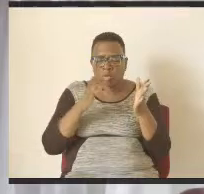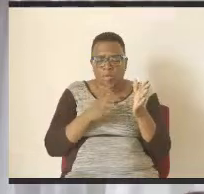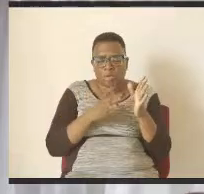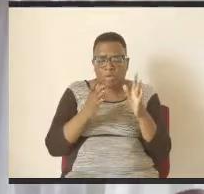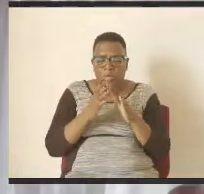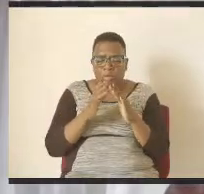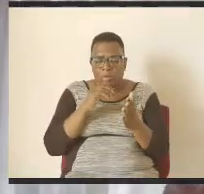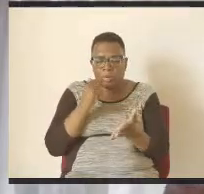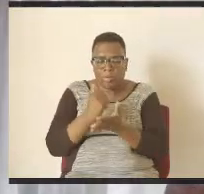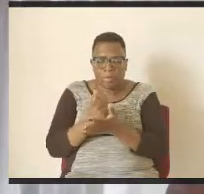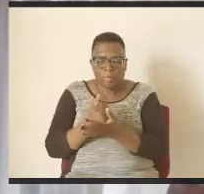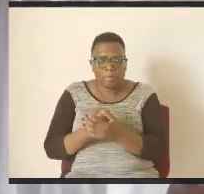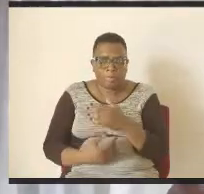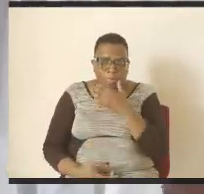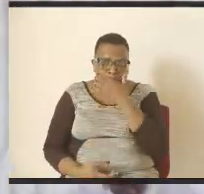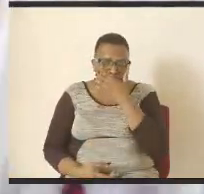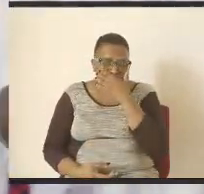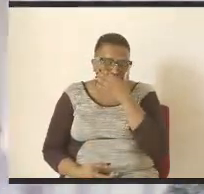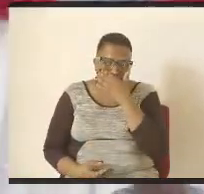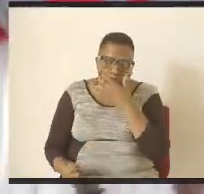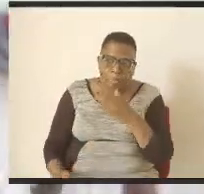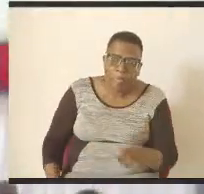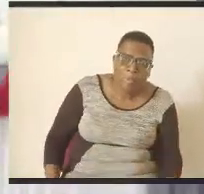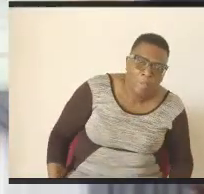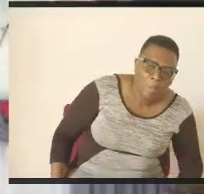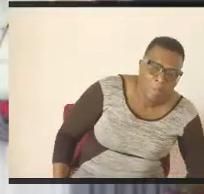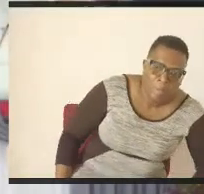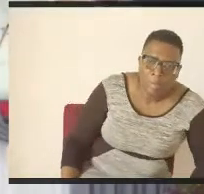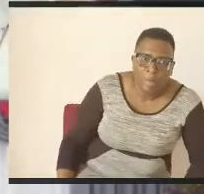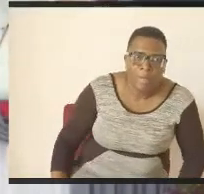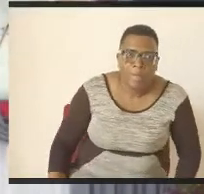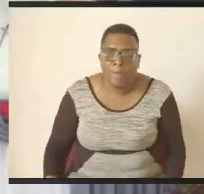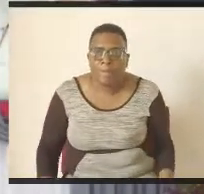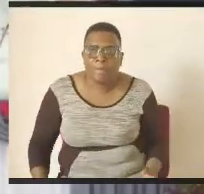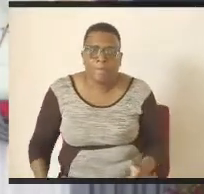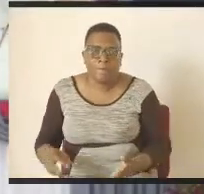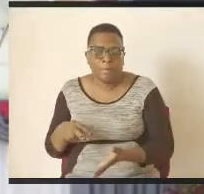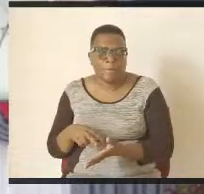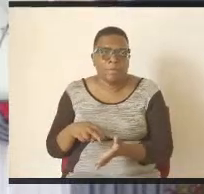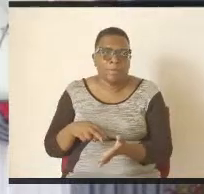Amen. Wonderful, merciful Savior. Let's stand as we sing.